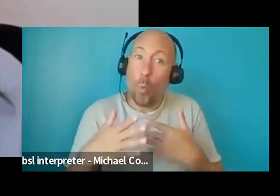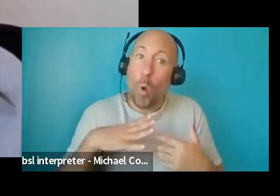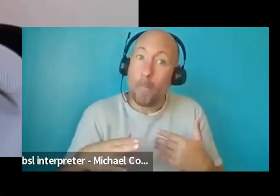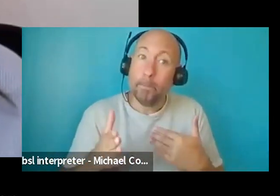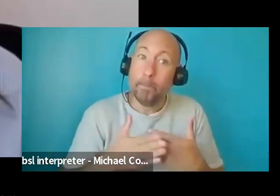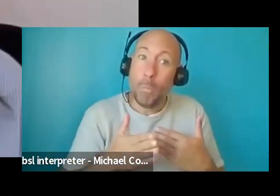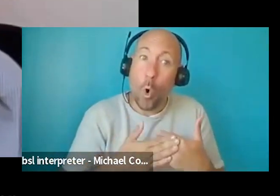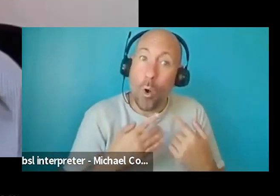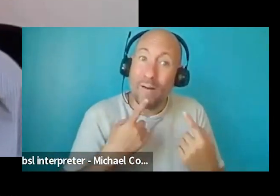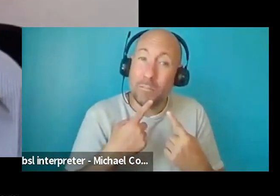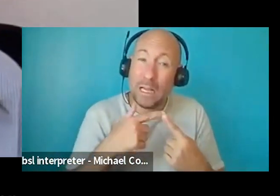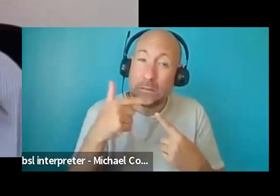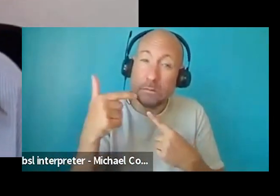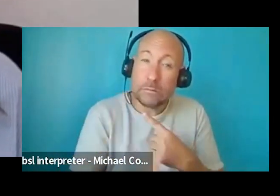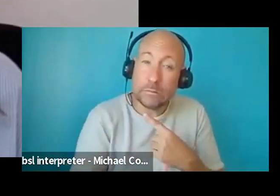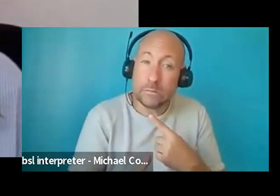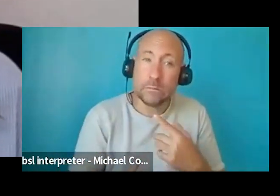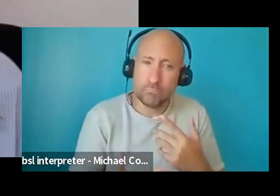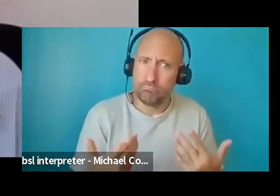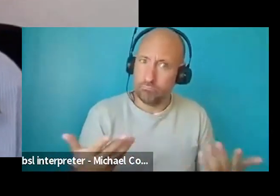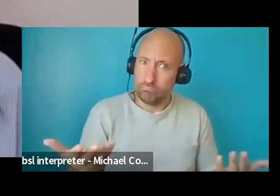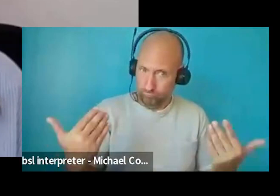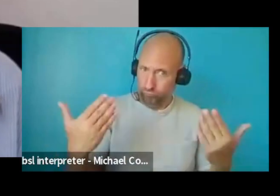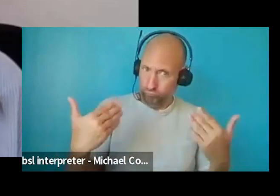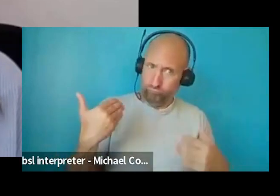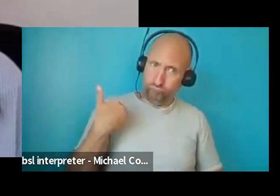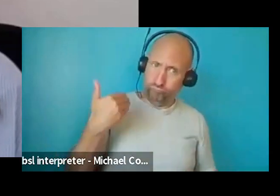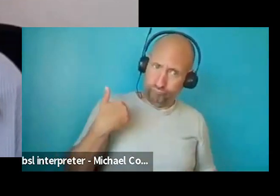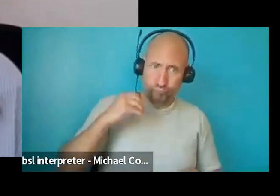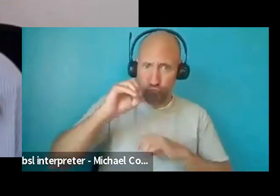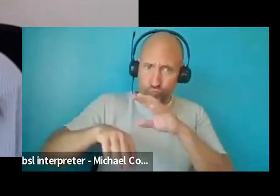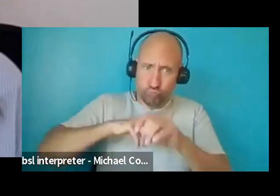information about this, of course, we are here, ready and open and willing